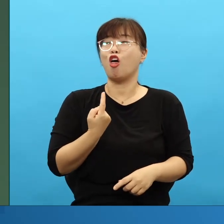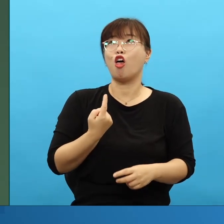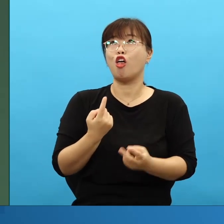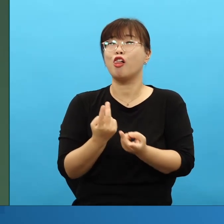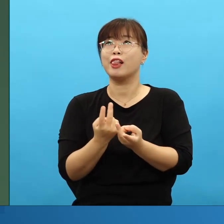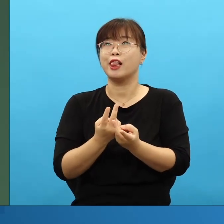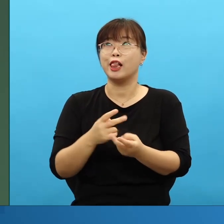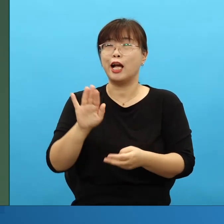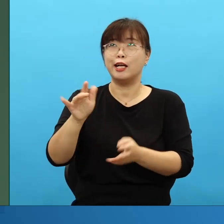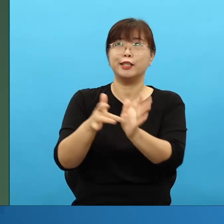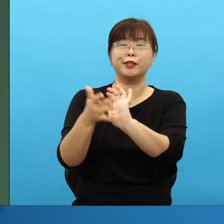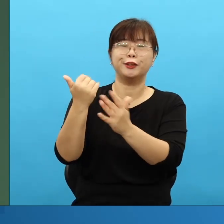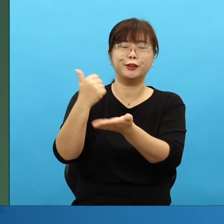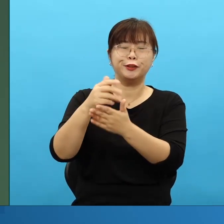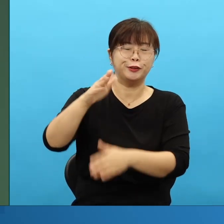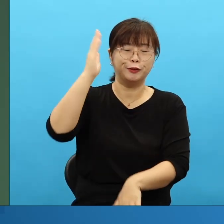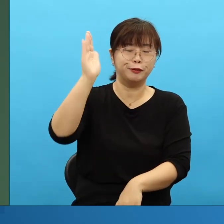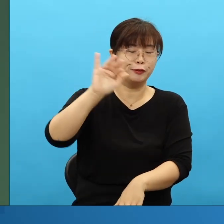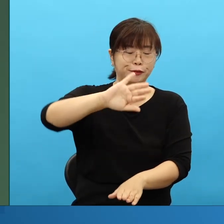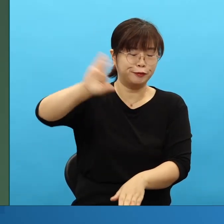where he fed thousands of people with just